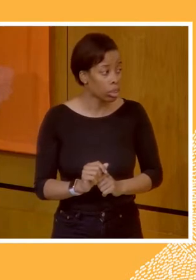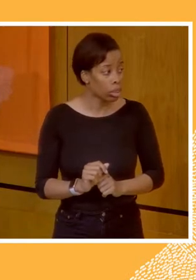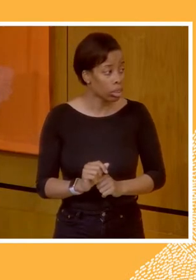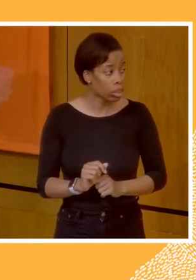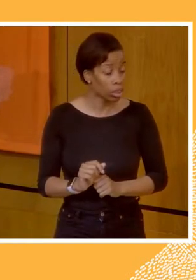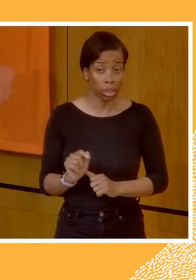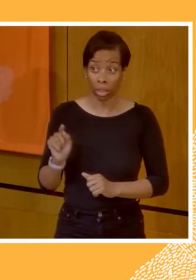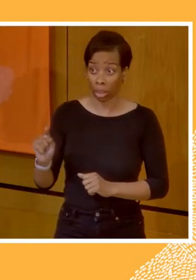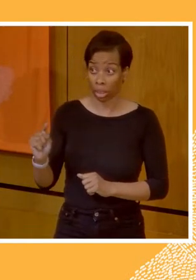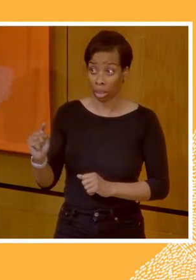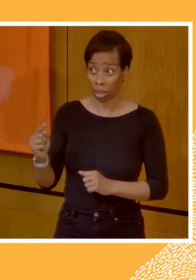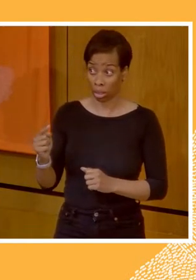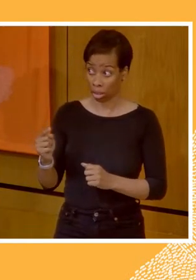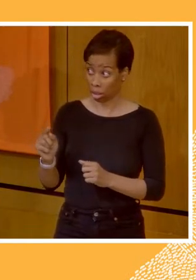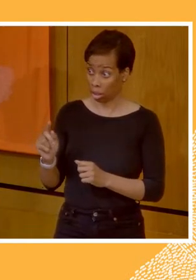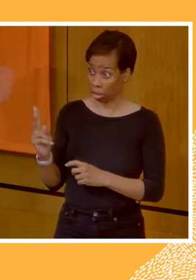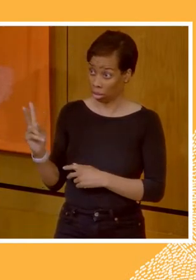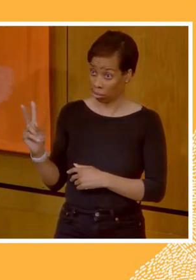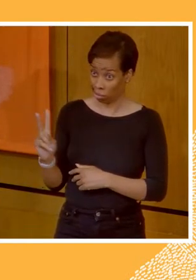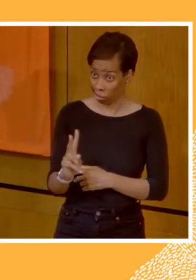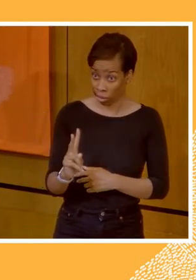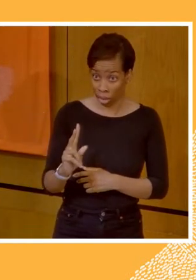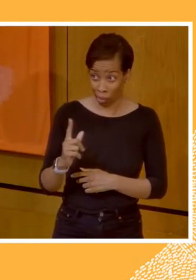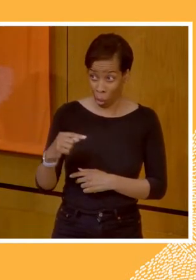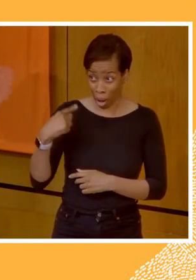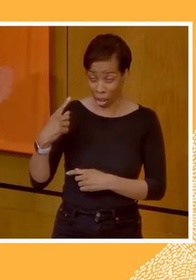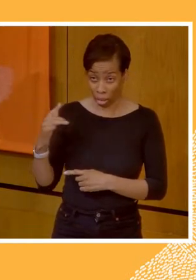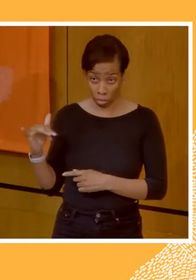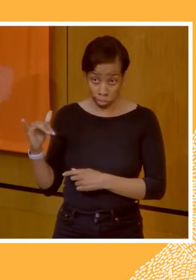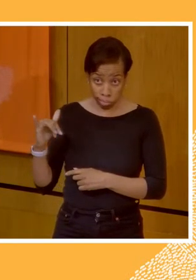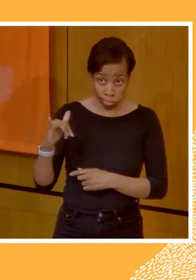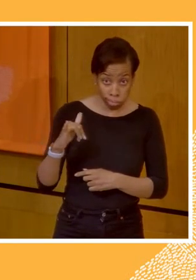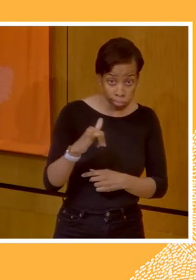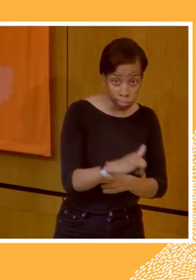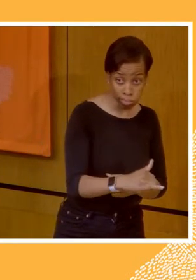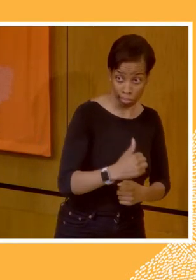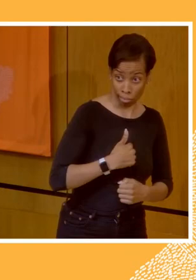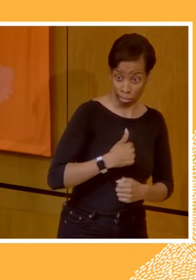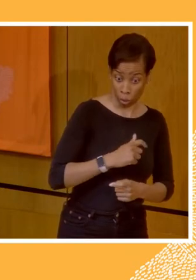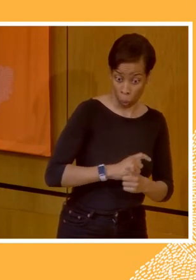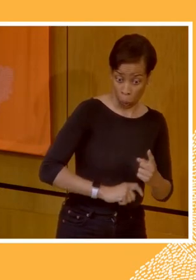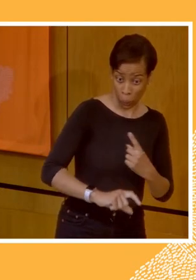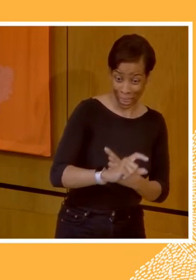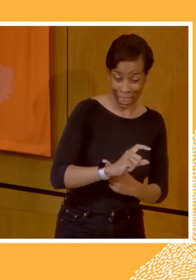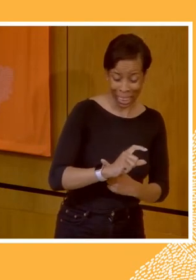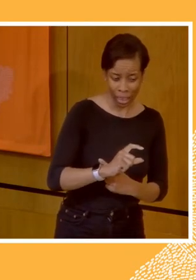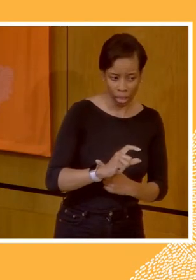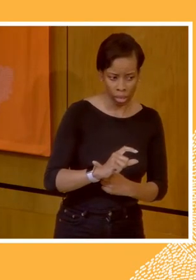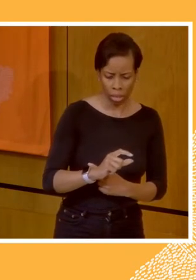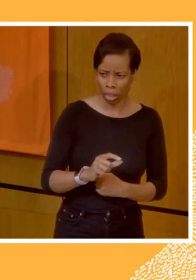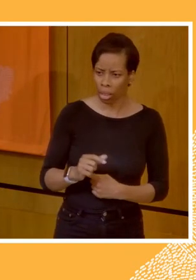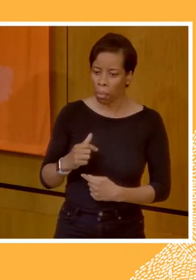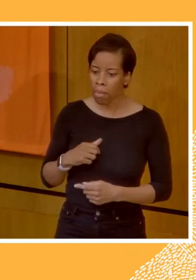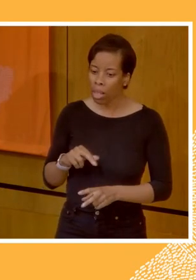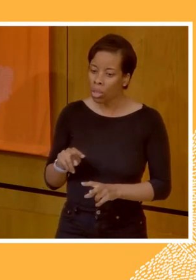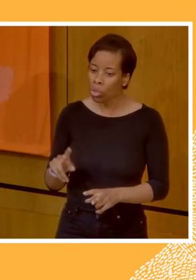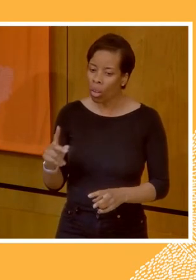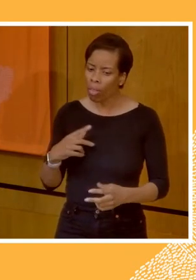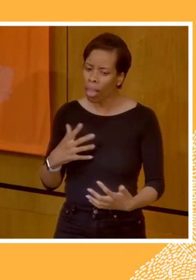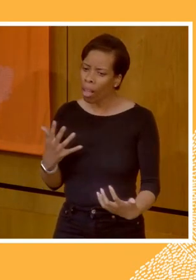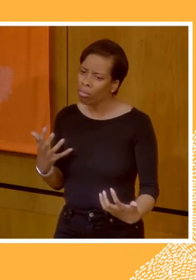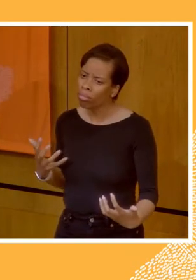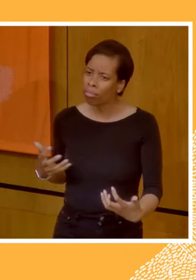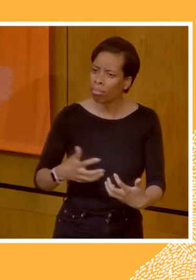local communities to launch the project. And they associated with the people, with the community